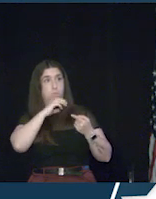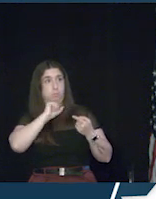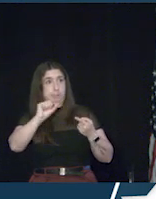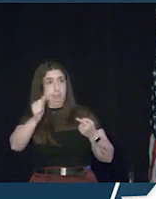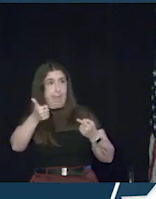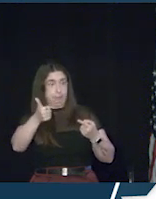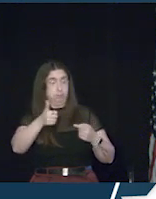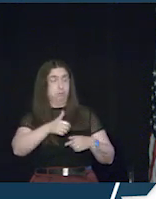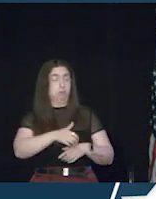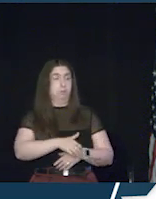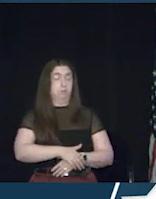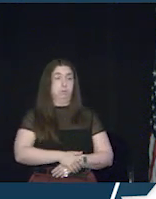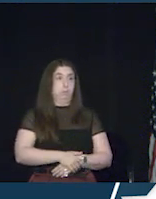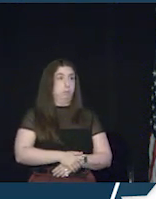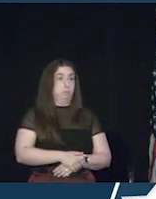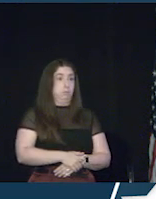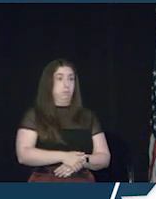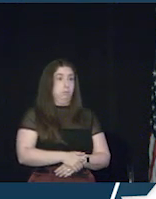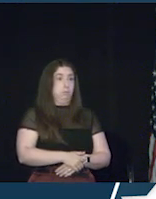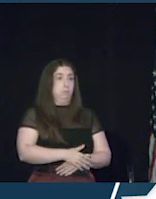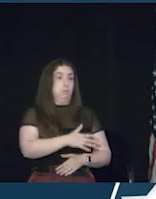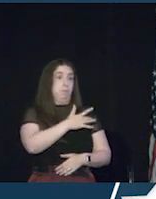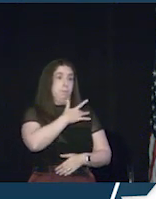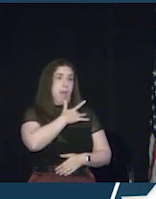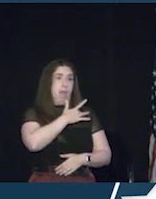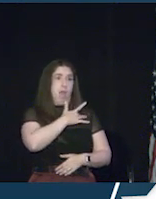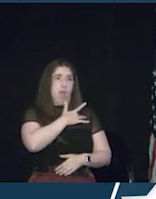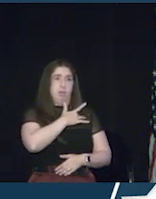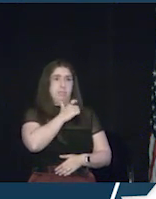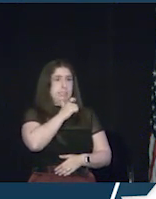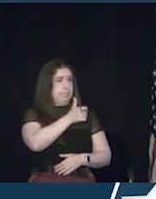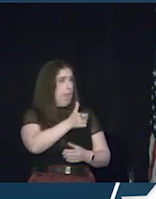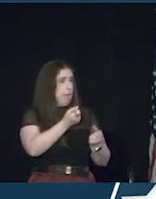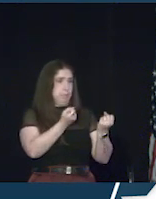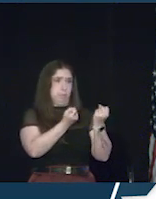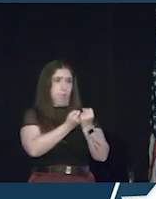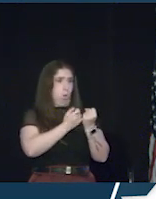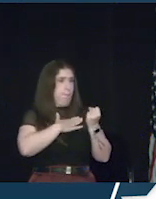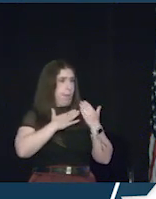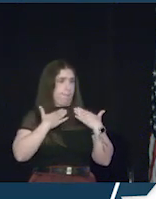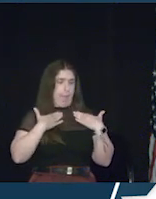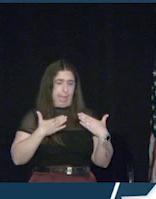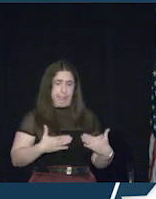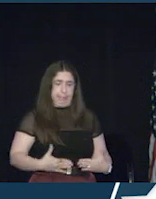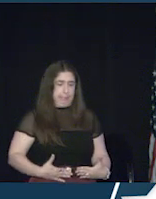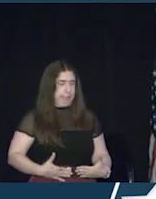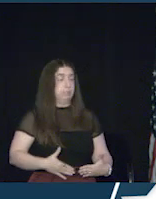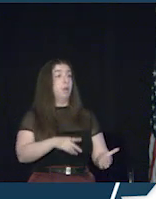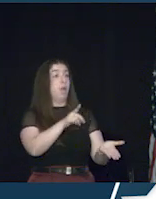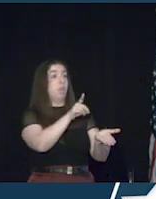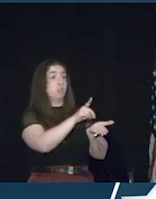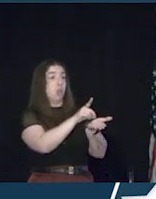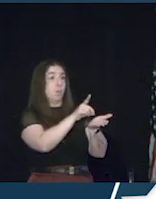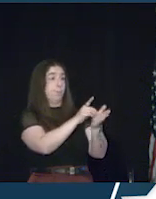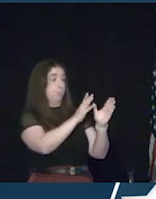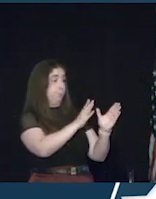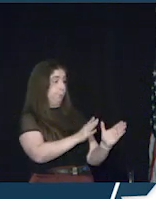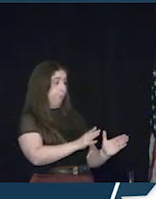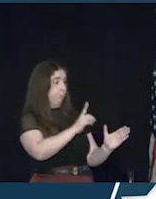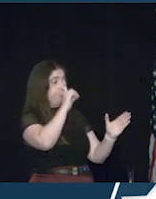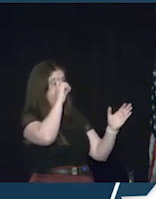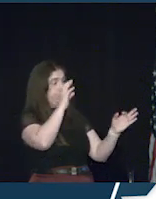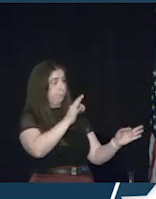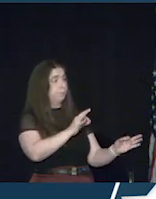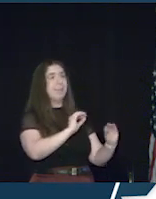to support my body. As the struggle worsened, my cardiologist determined that there was nothing